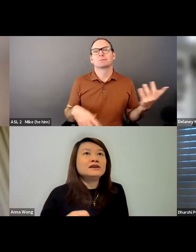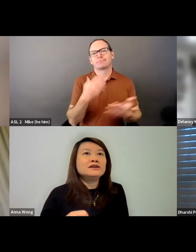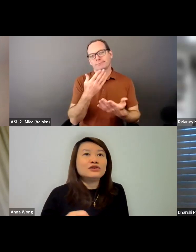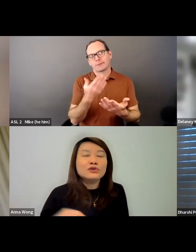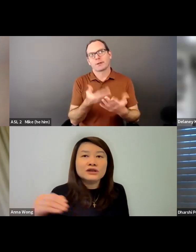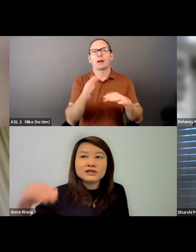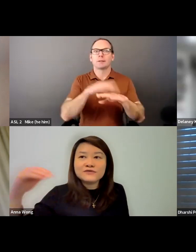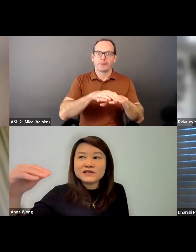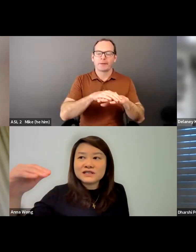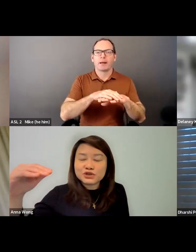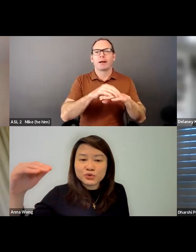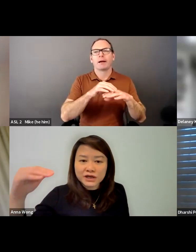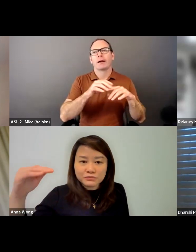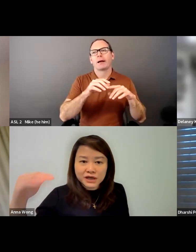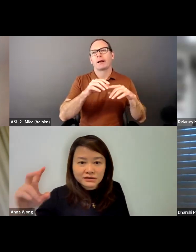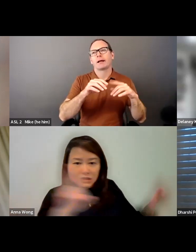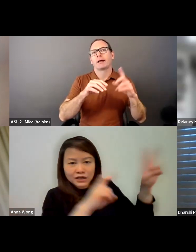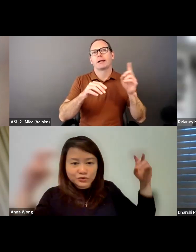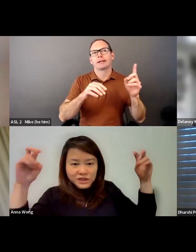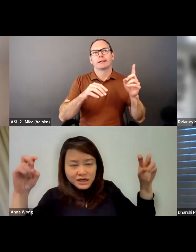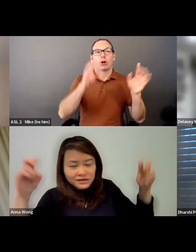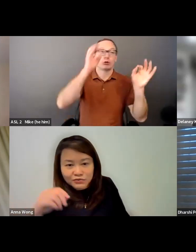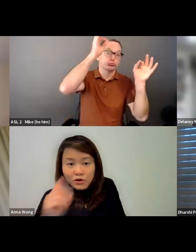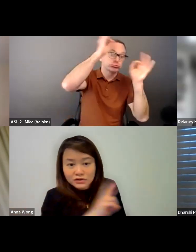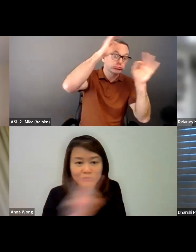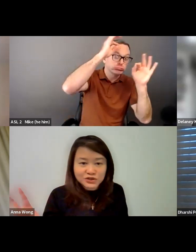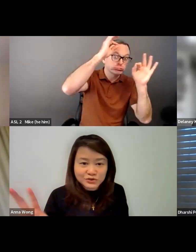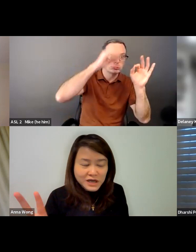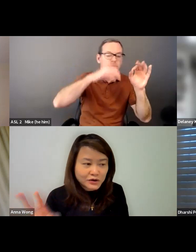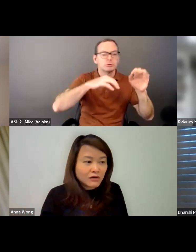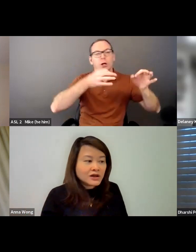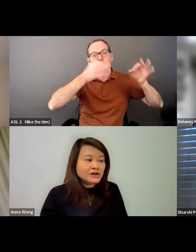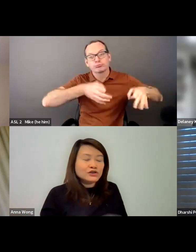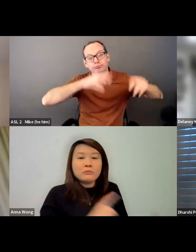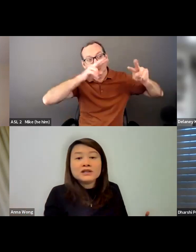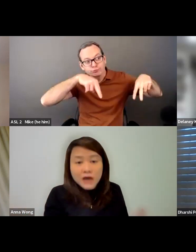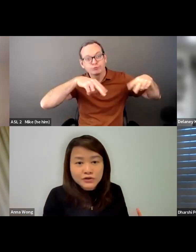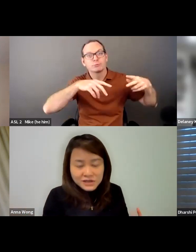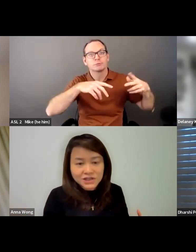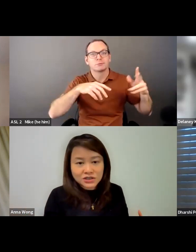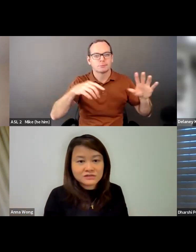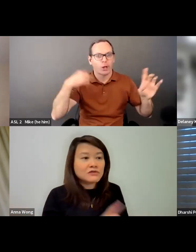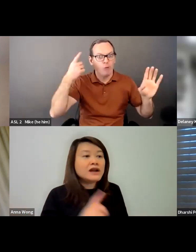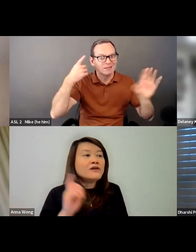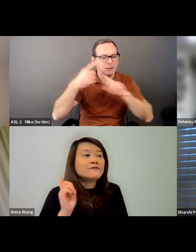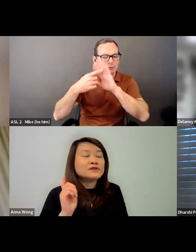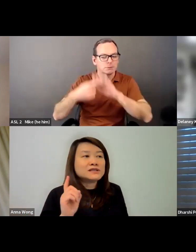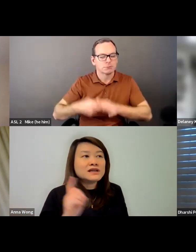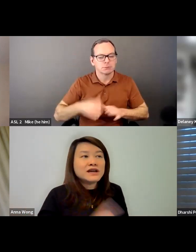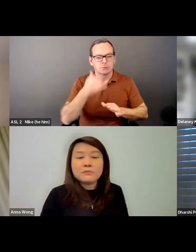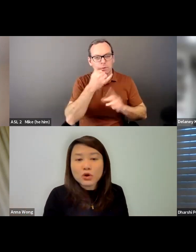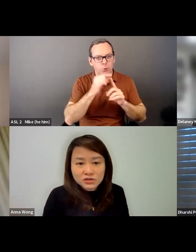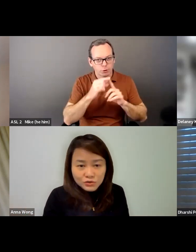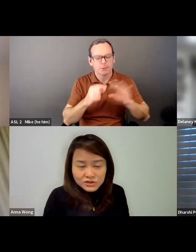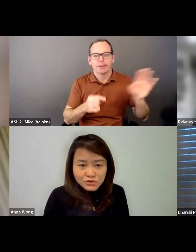as in, the difference between being a lunatic, wrong term to use at all, mental health conditions, right?